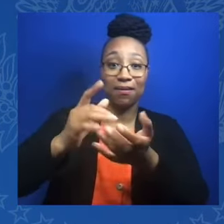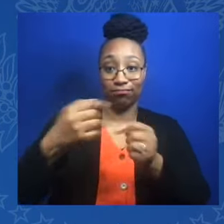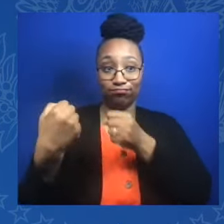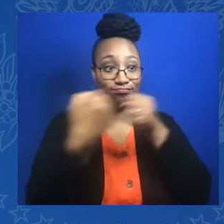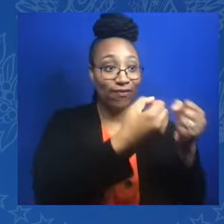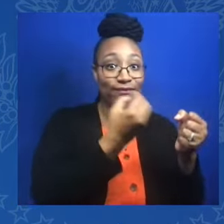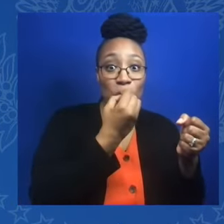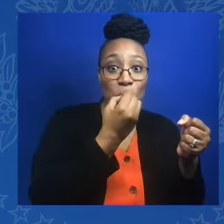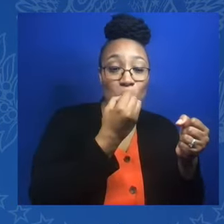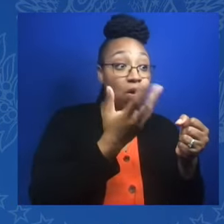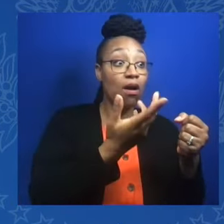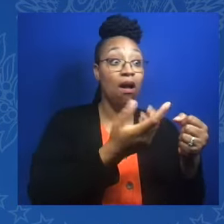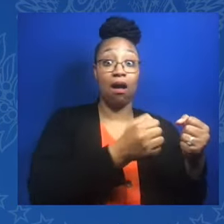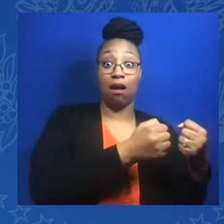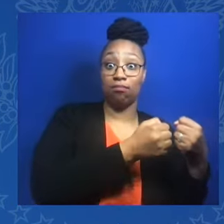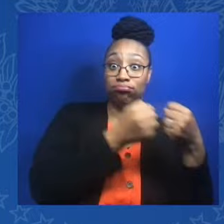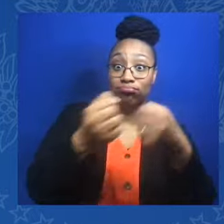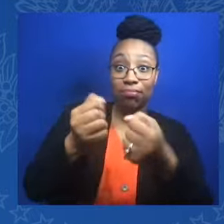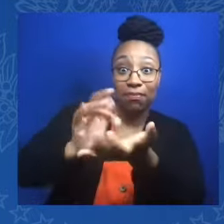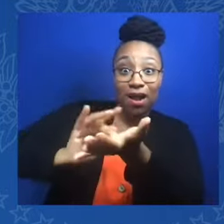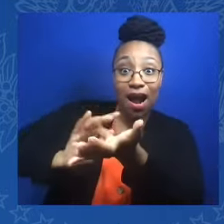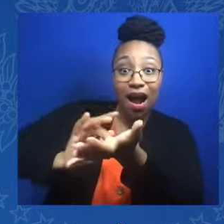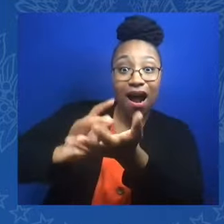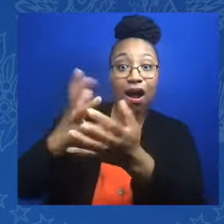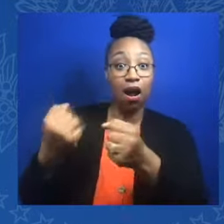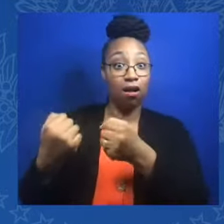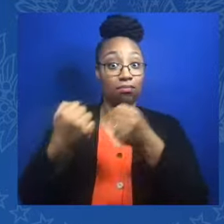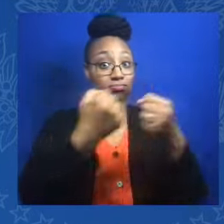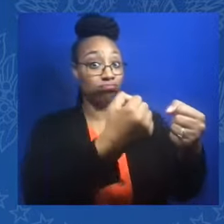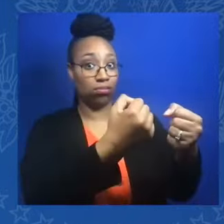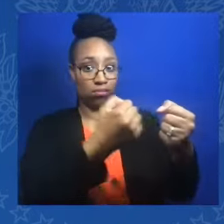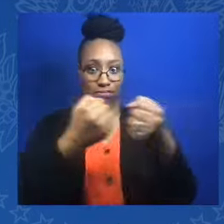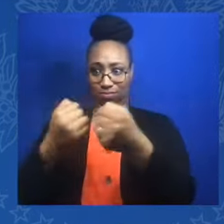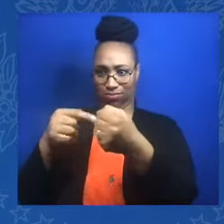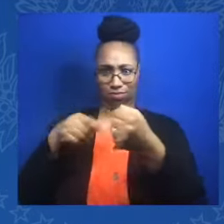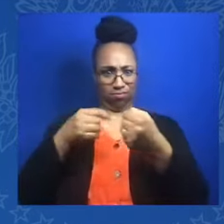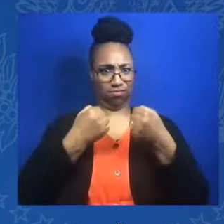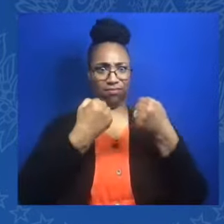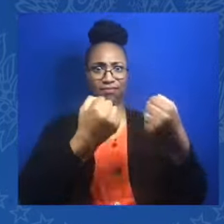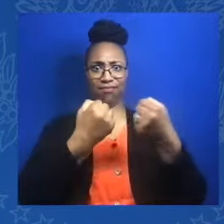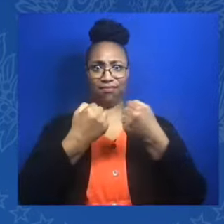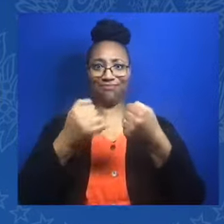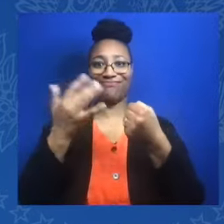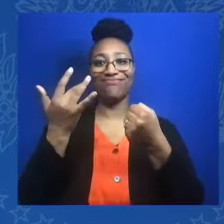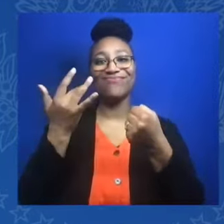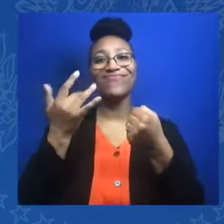as it should be.